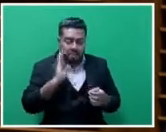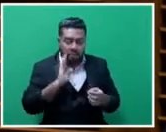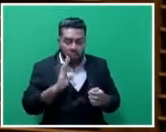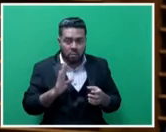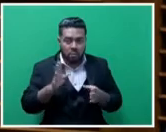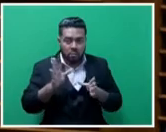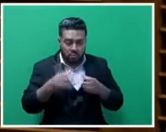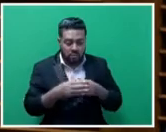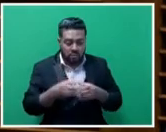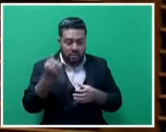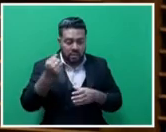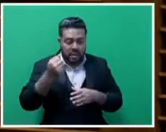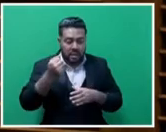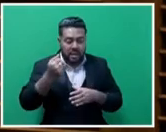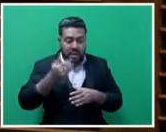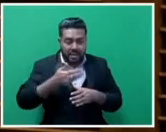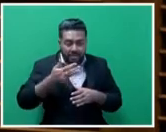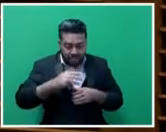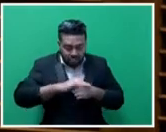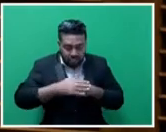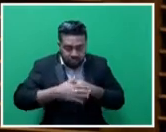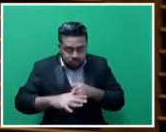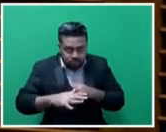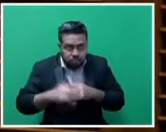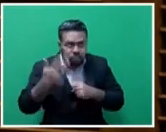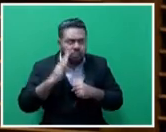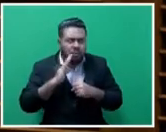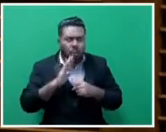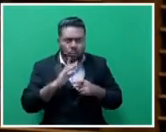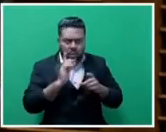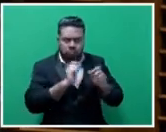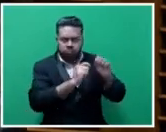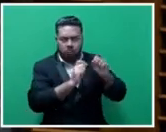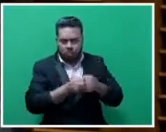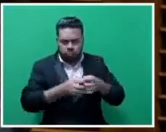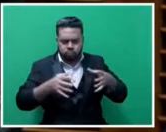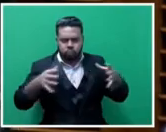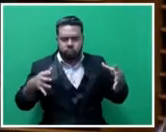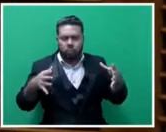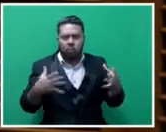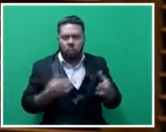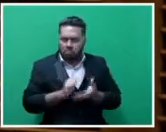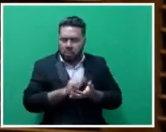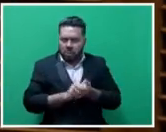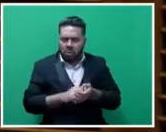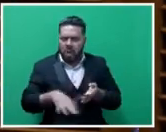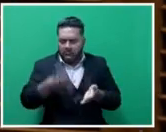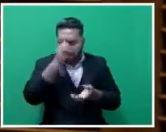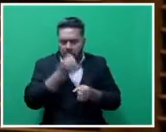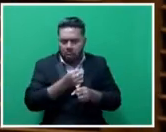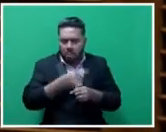pre-COVID-19, Honourable Speaker, sir, Fiji's building construction sector was actually booming and employing thousands